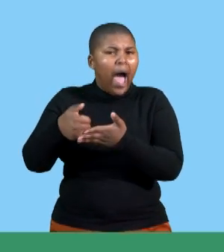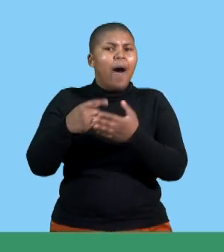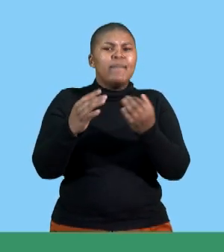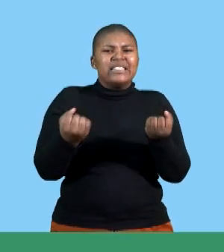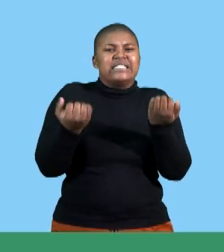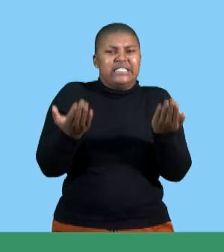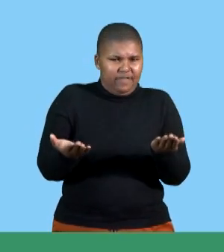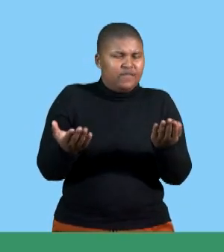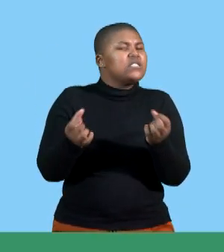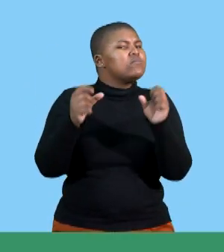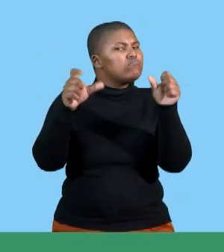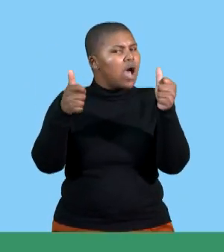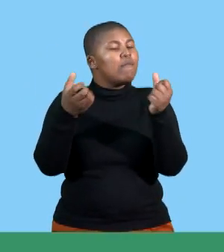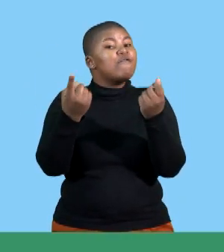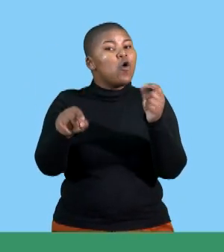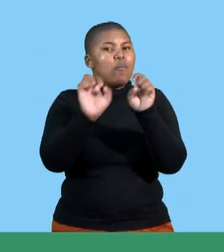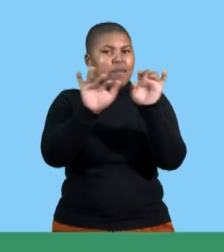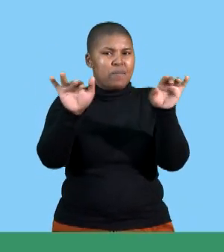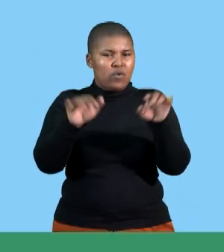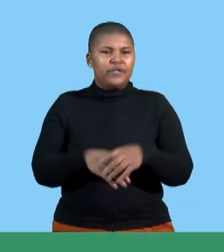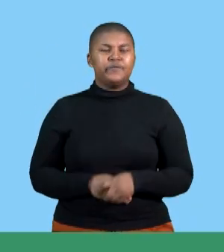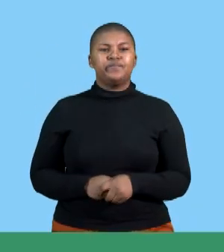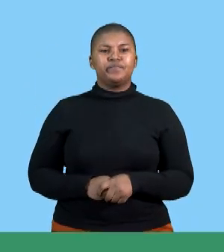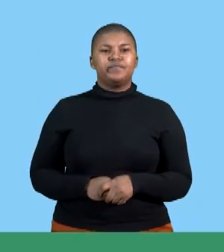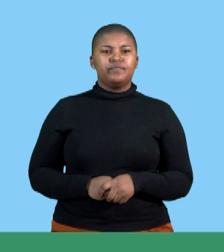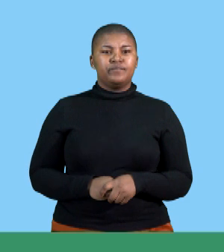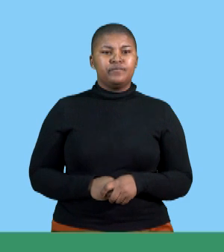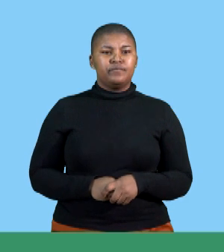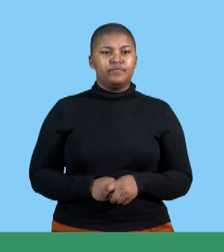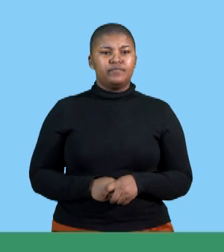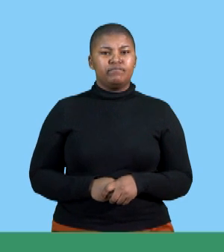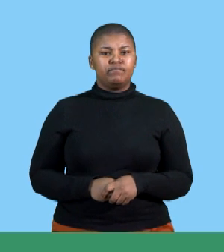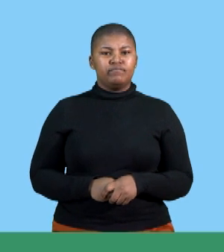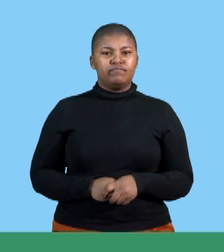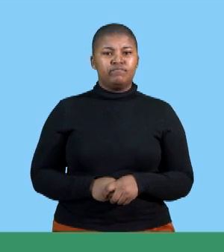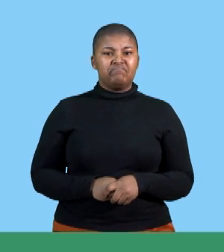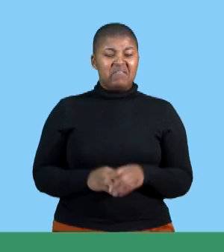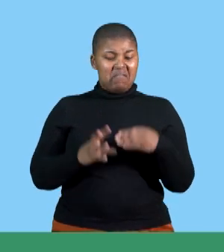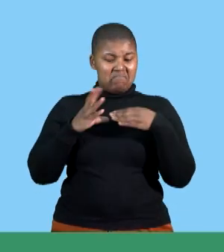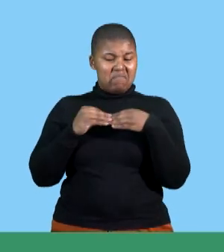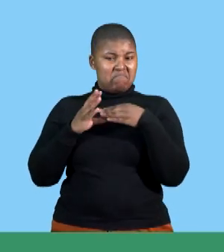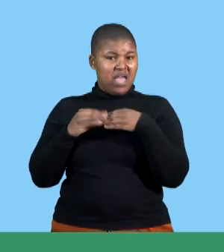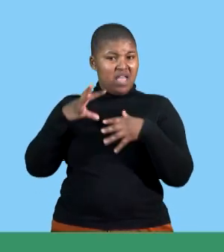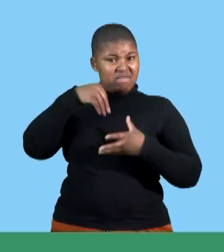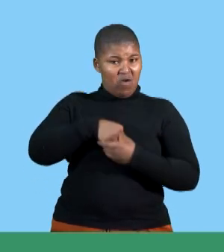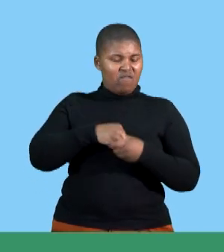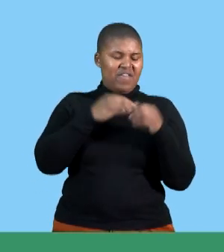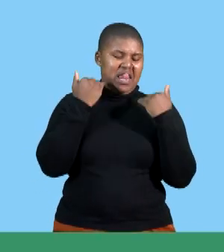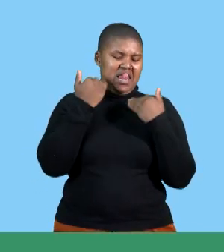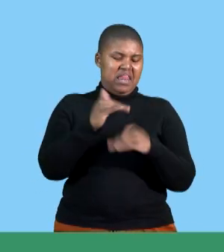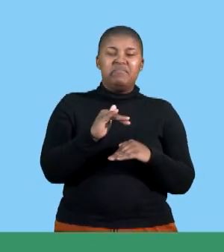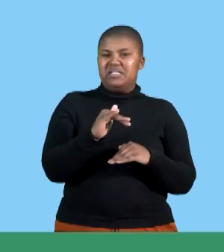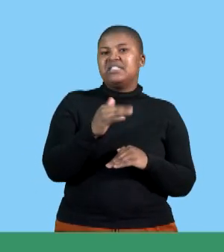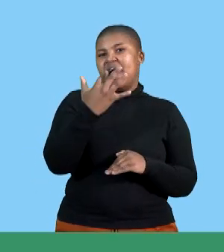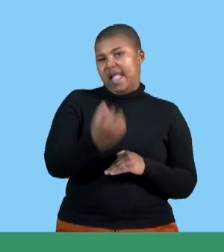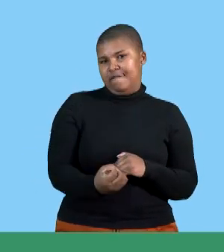are providing to the public. Shareholders have limited liability, meaning the debts of